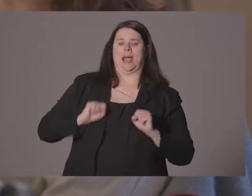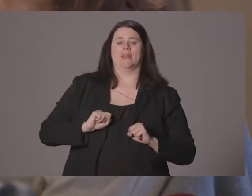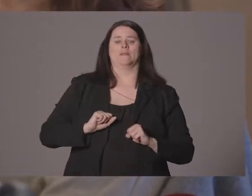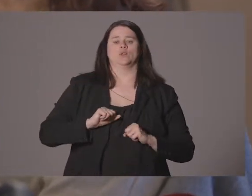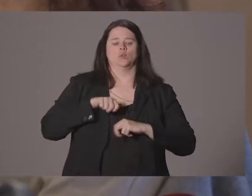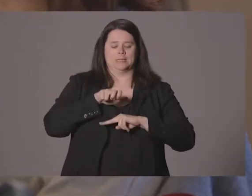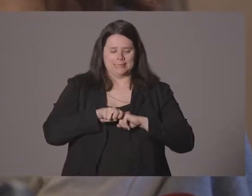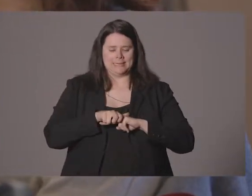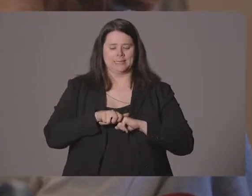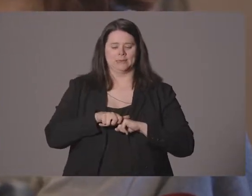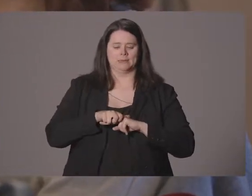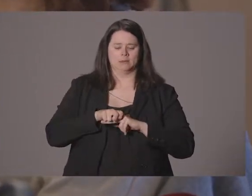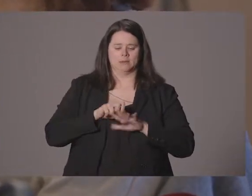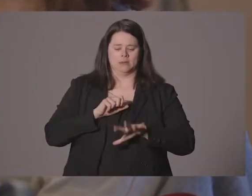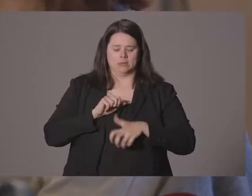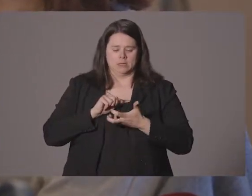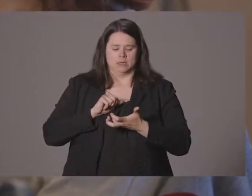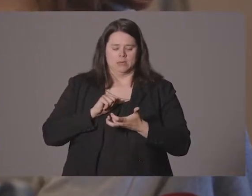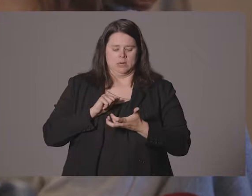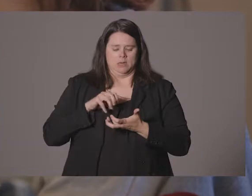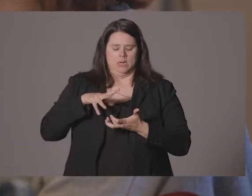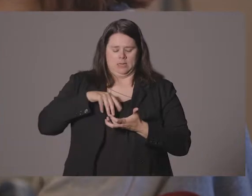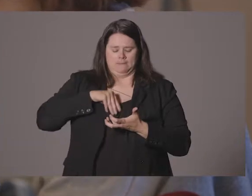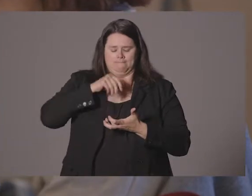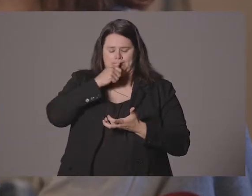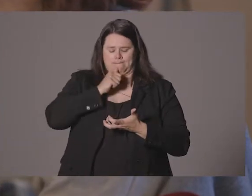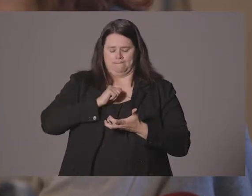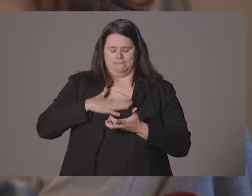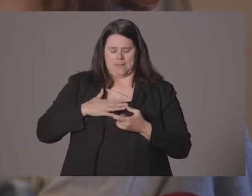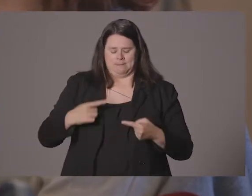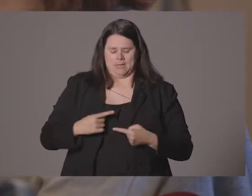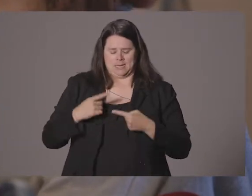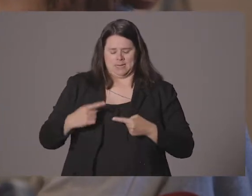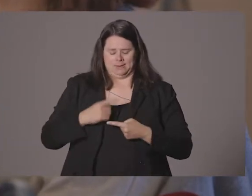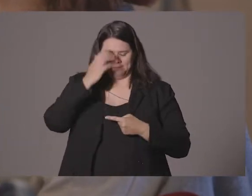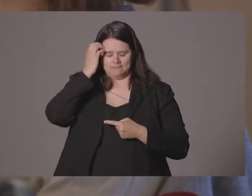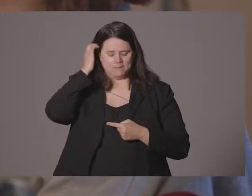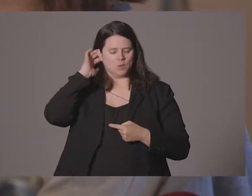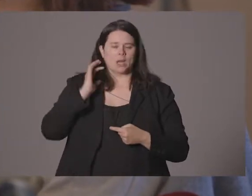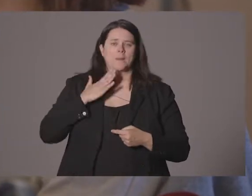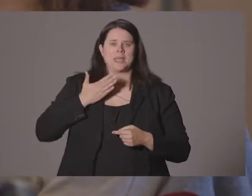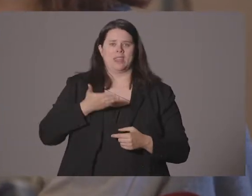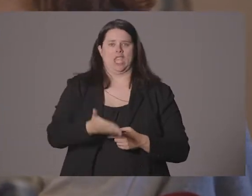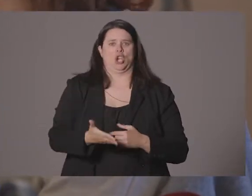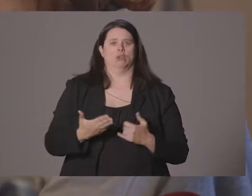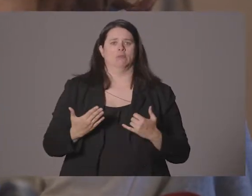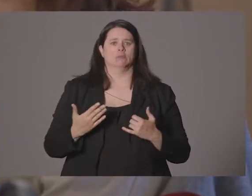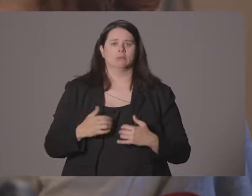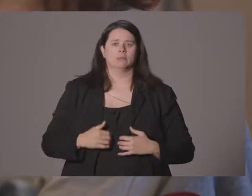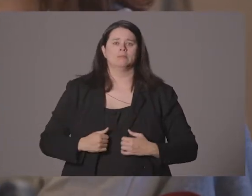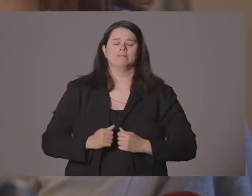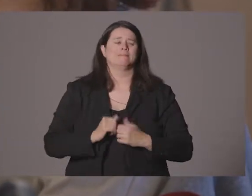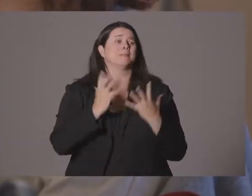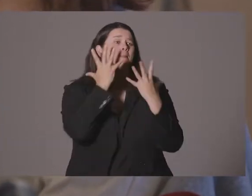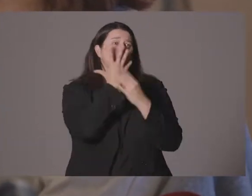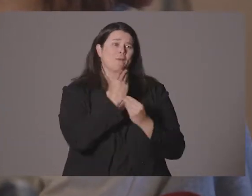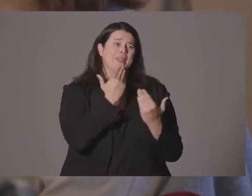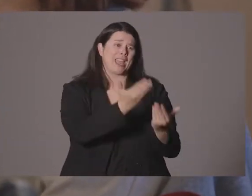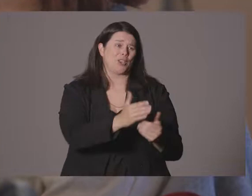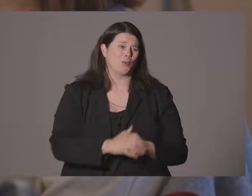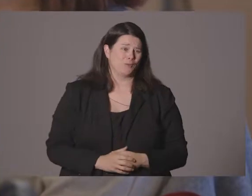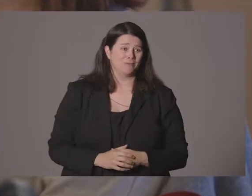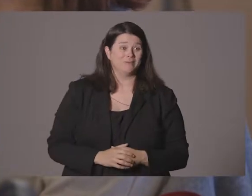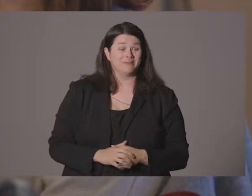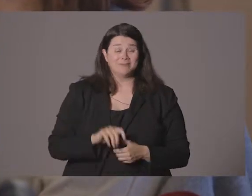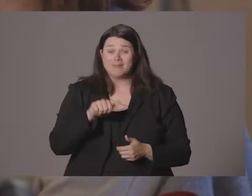it. So as much as I'm counseling other people to do that, I also have to be willing to sit in my space and allow that to happen as